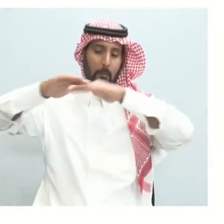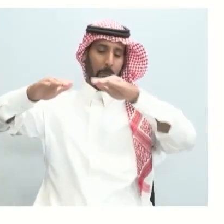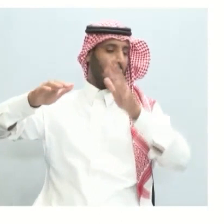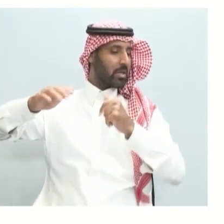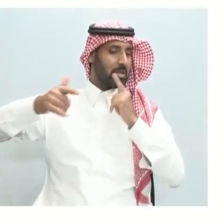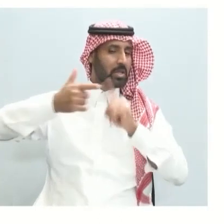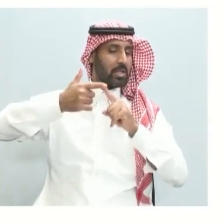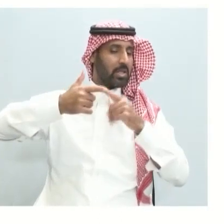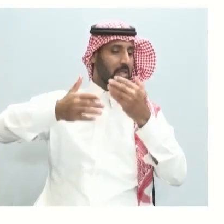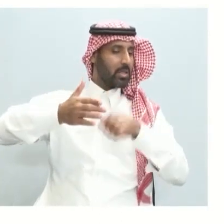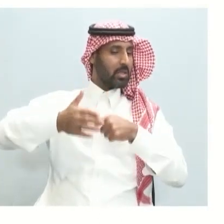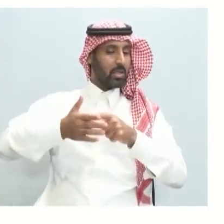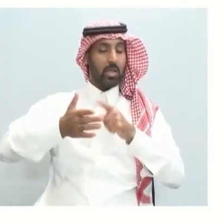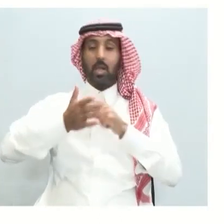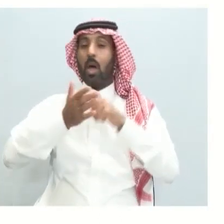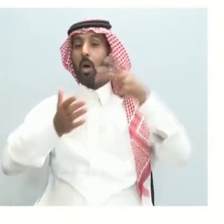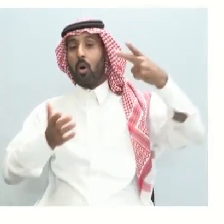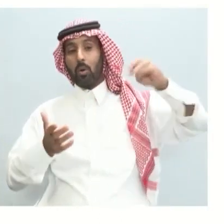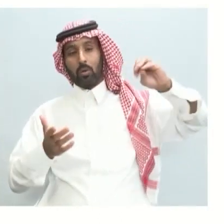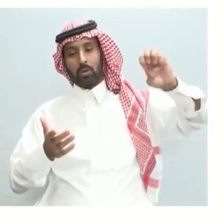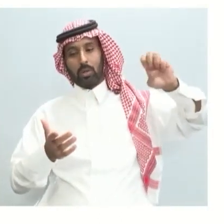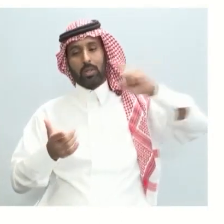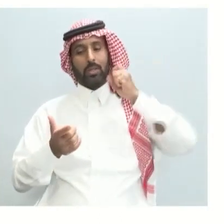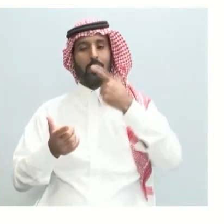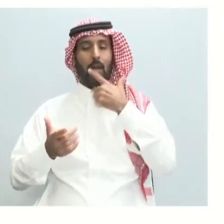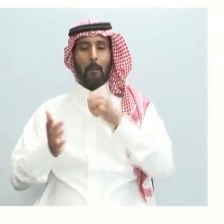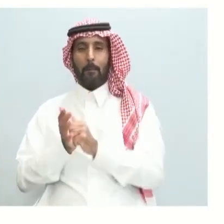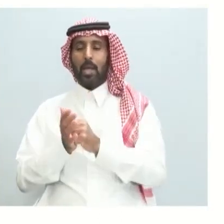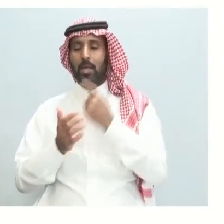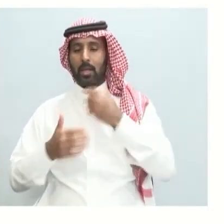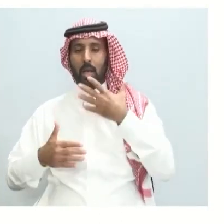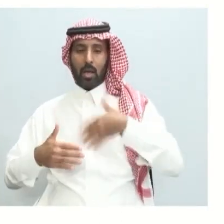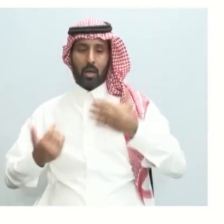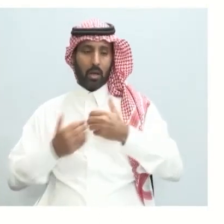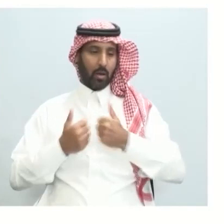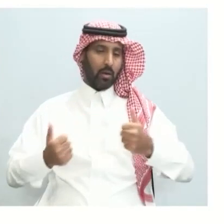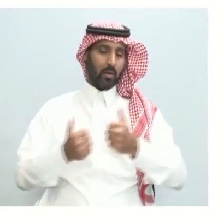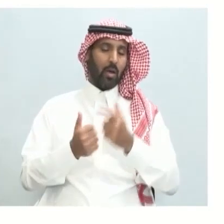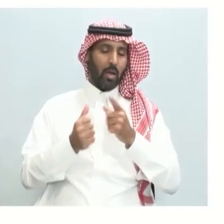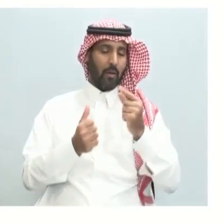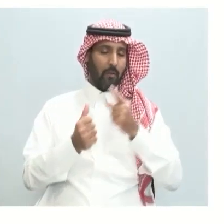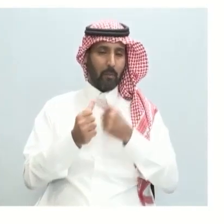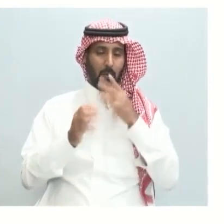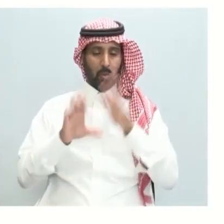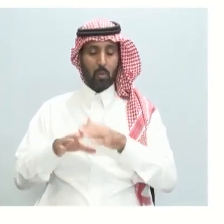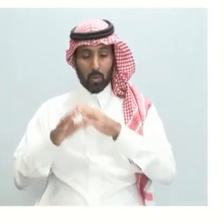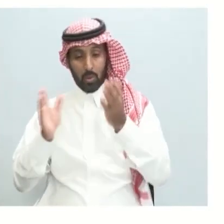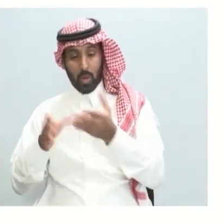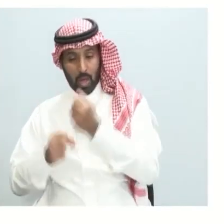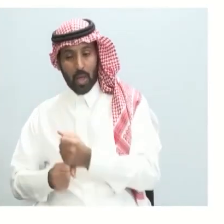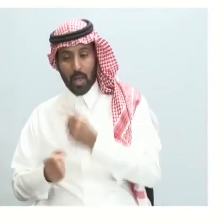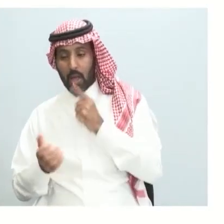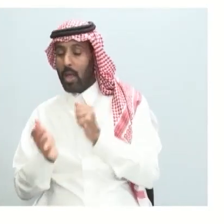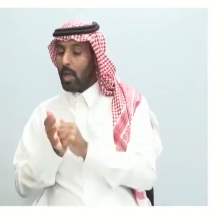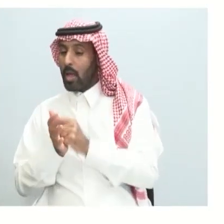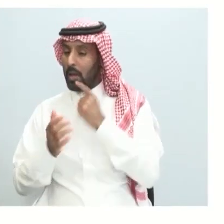mortar, cement, but what makes the home is the laughter of the children. The best way to keep children home is to make